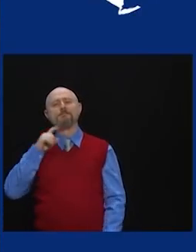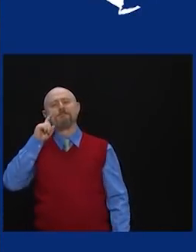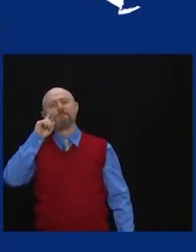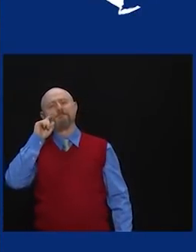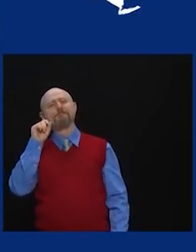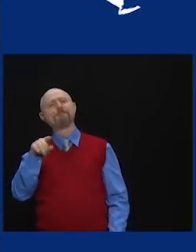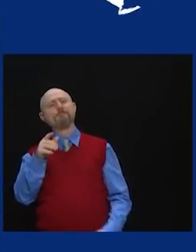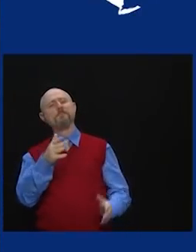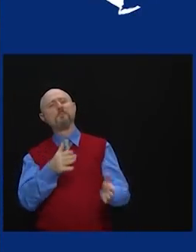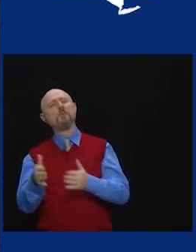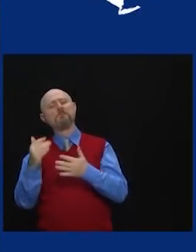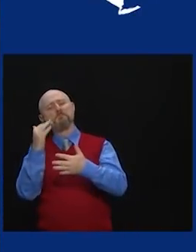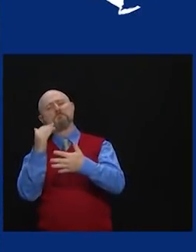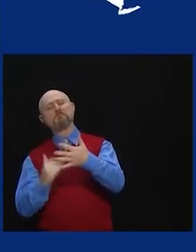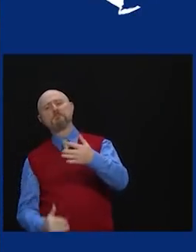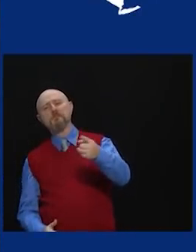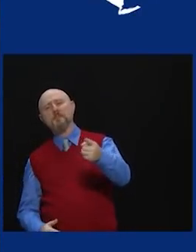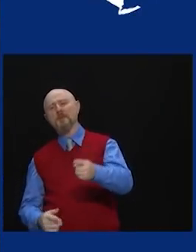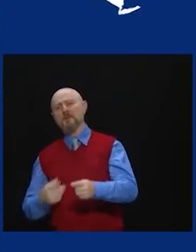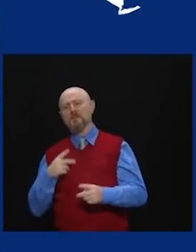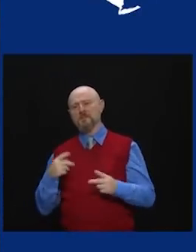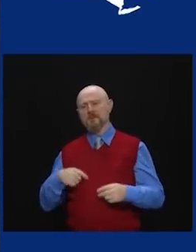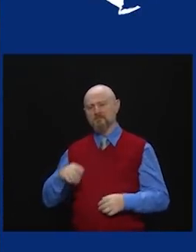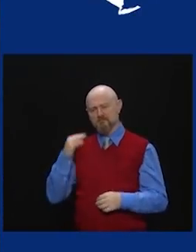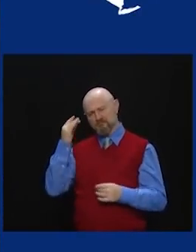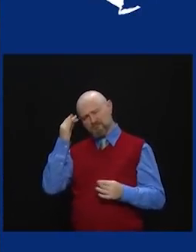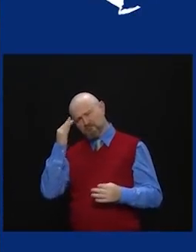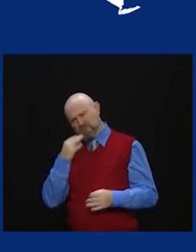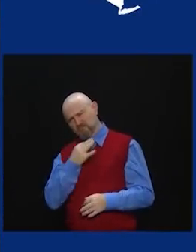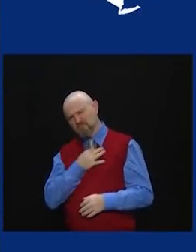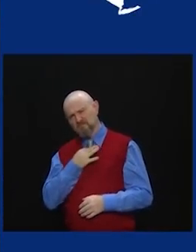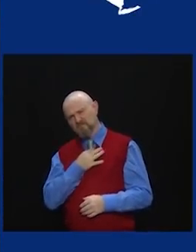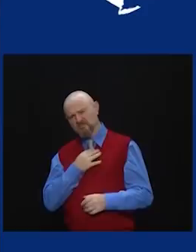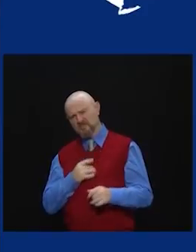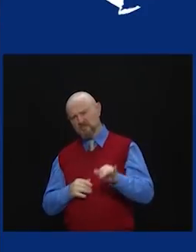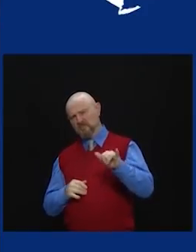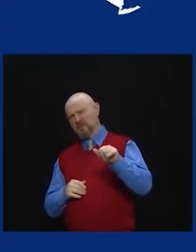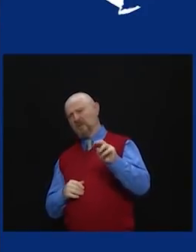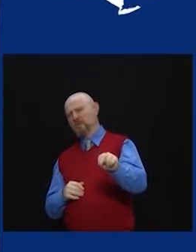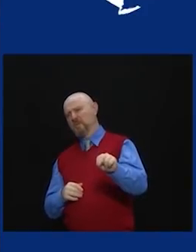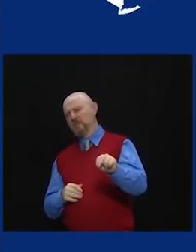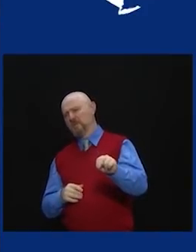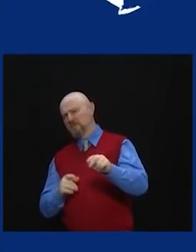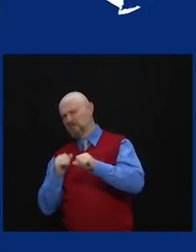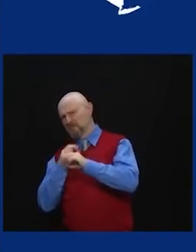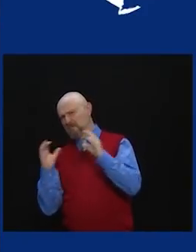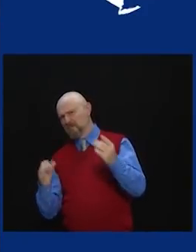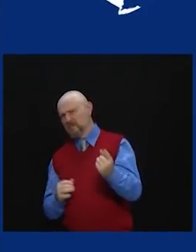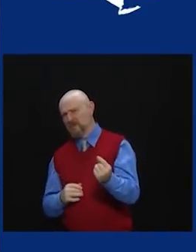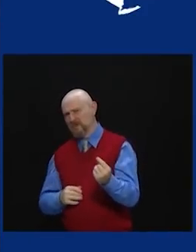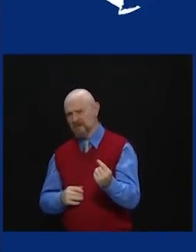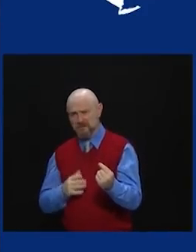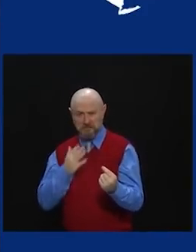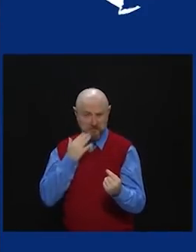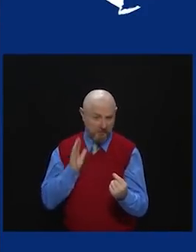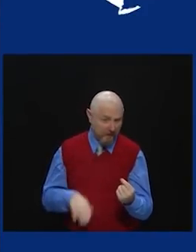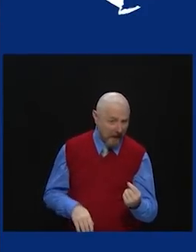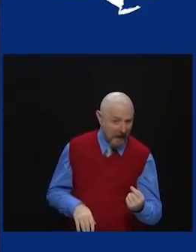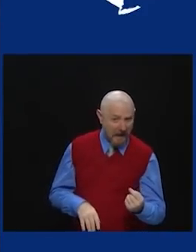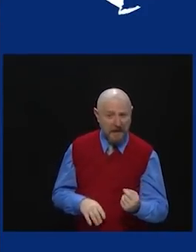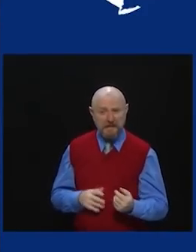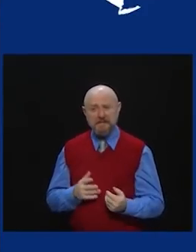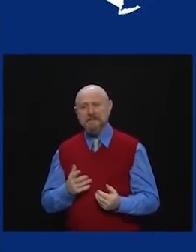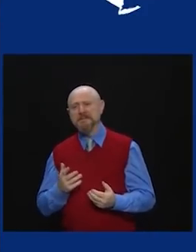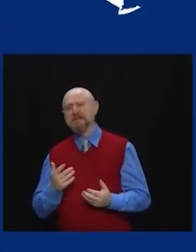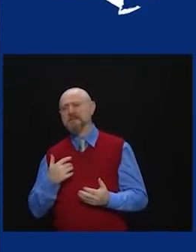is January going to be? And you've gone through the school protocol, the mask mandate, but should the public be limiting